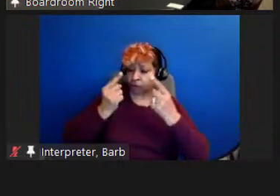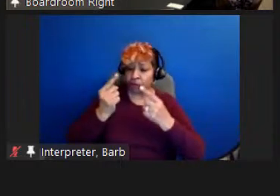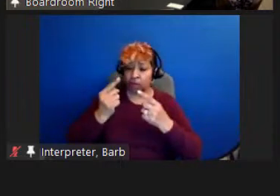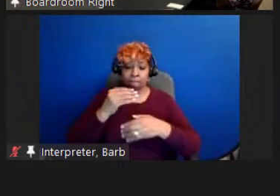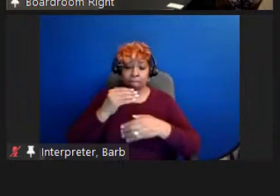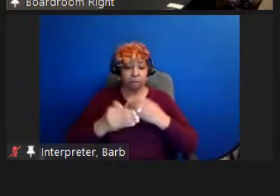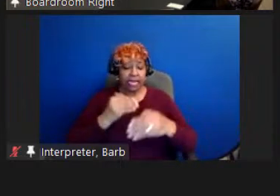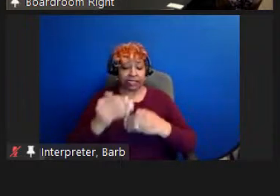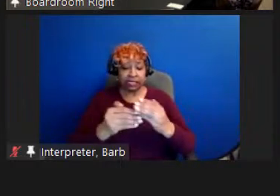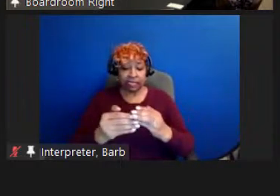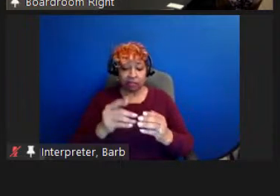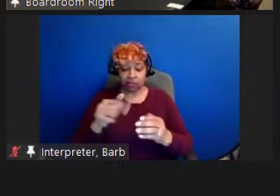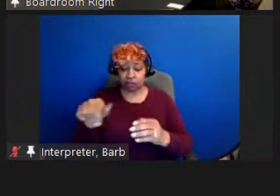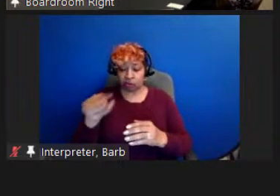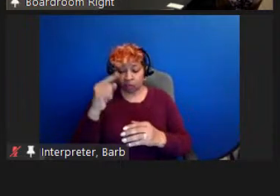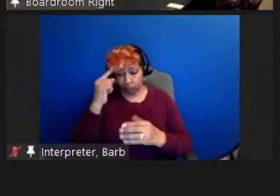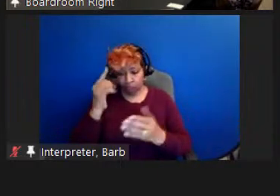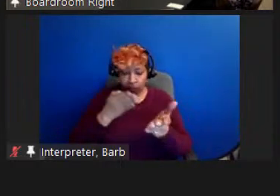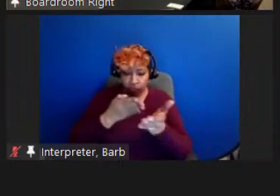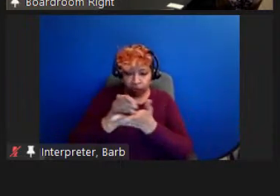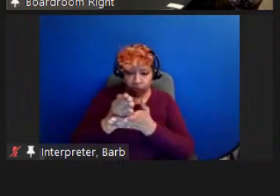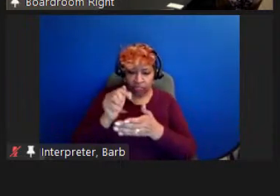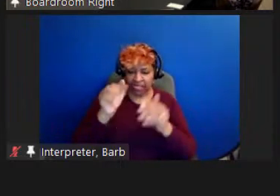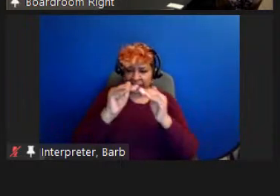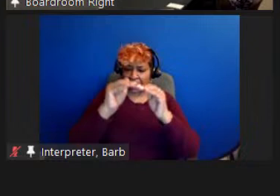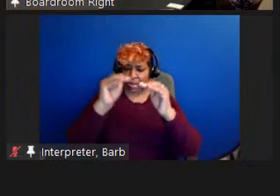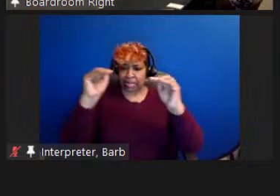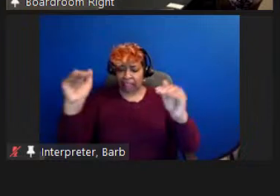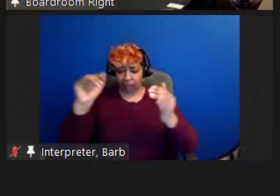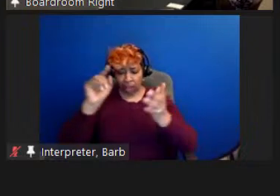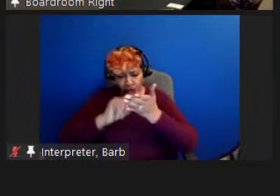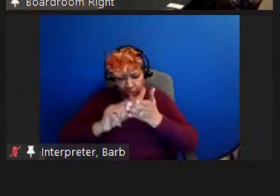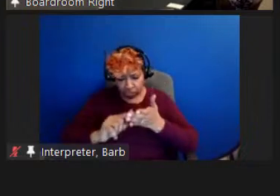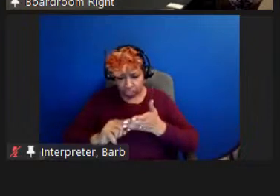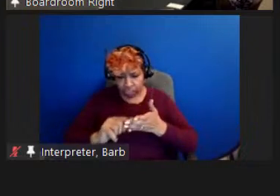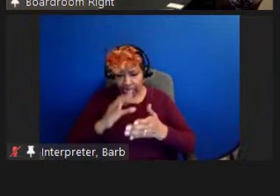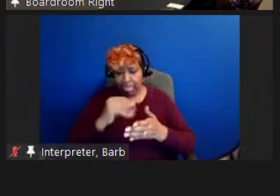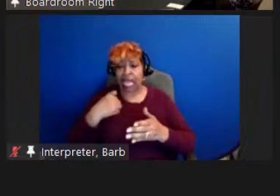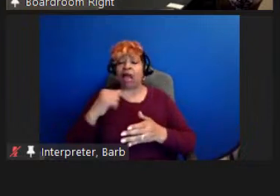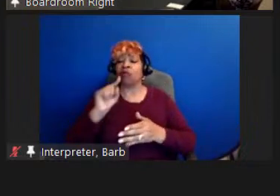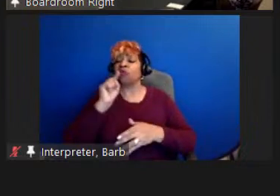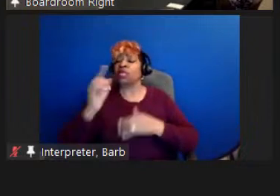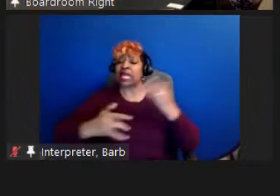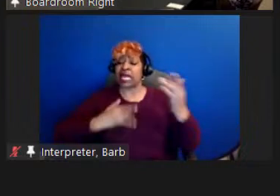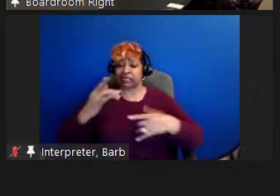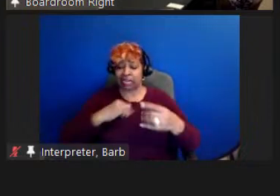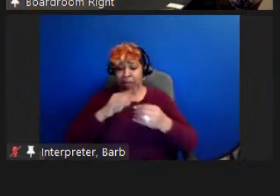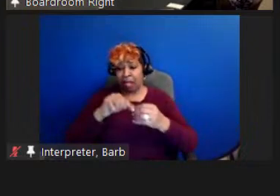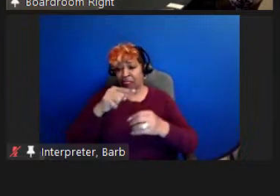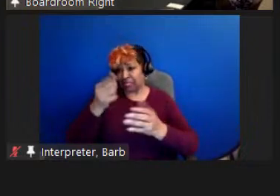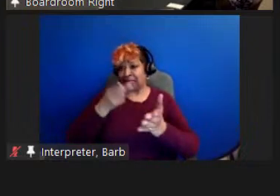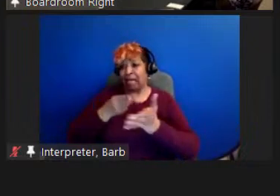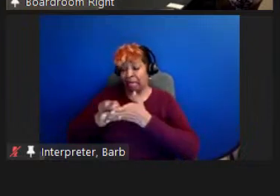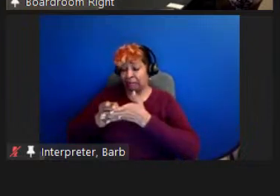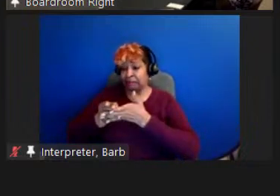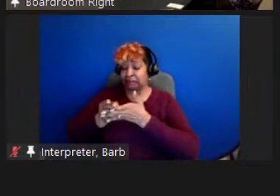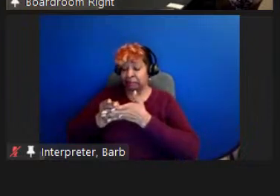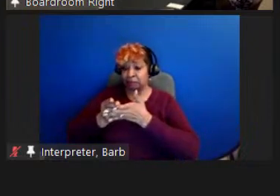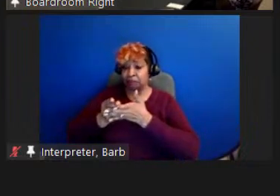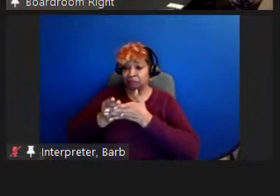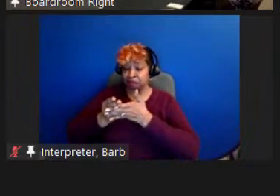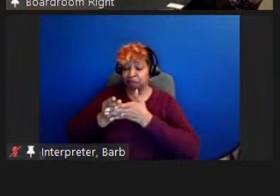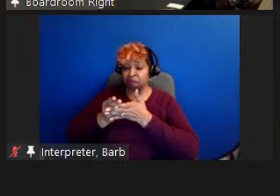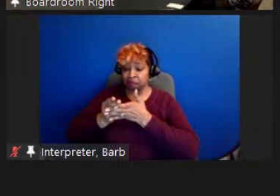process that you've gone through to Do this level of research. I'm really excited about it, honestly. I